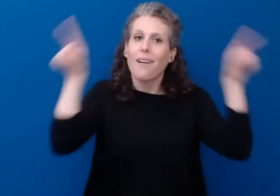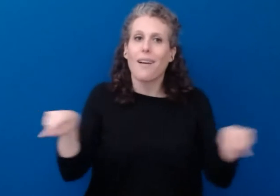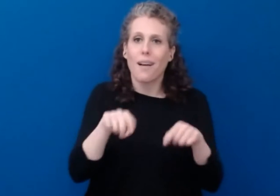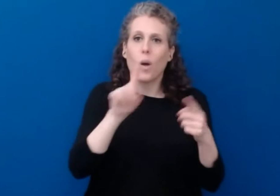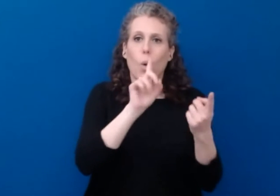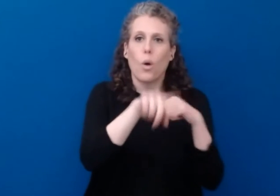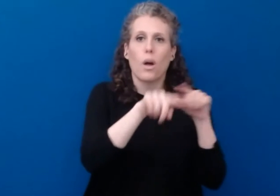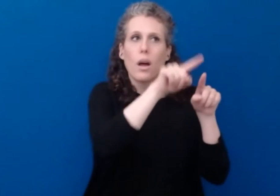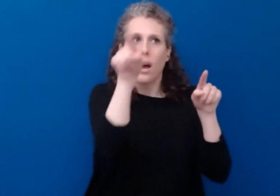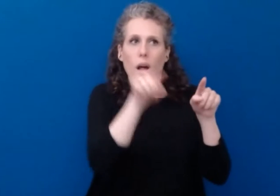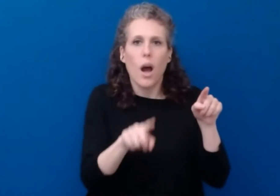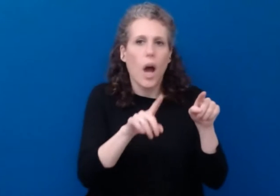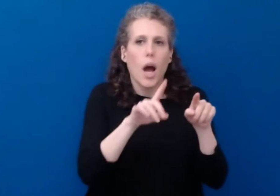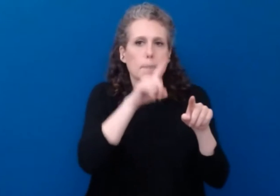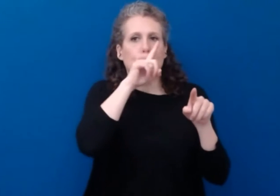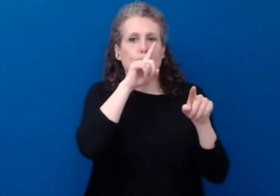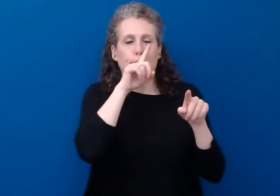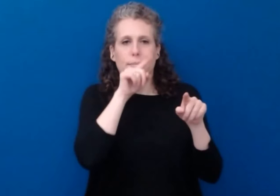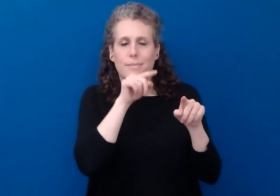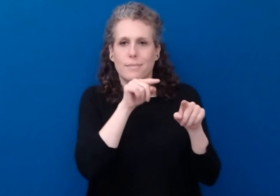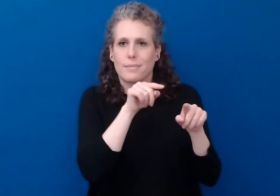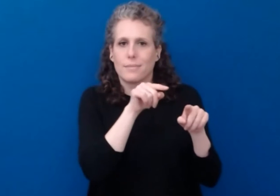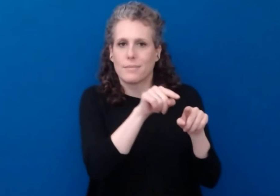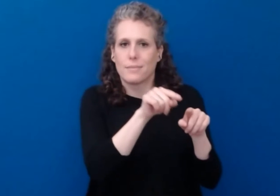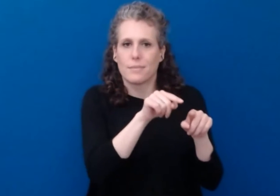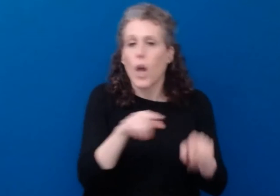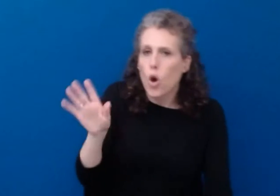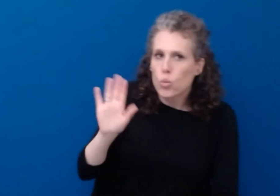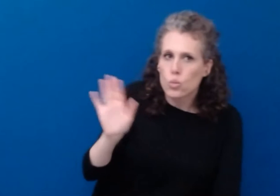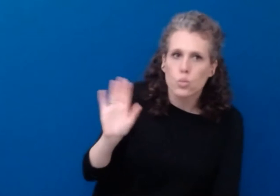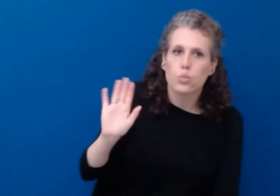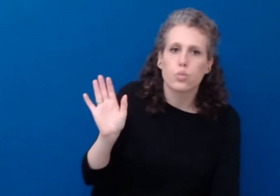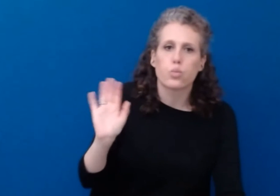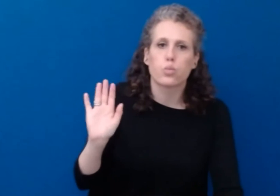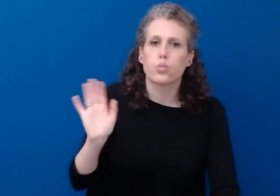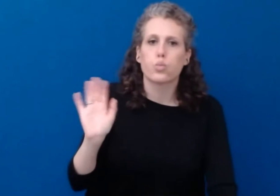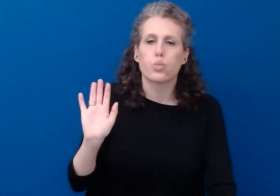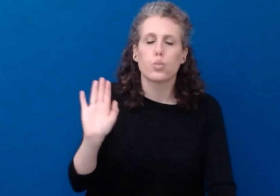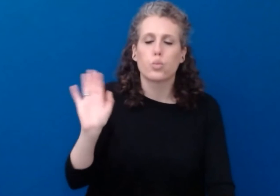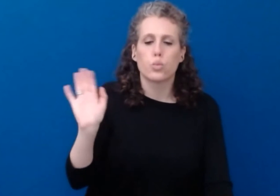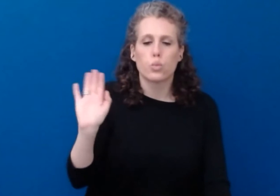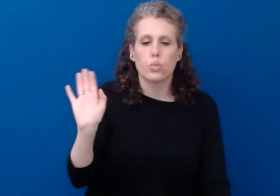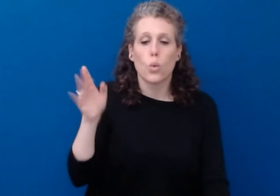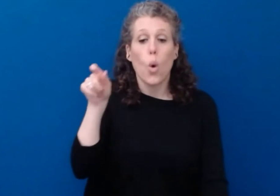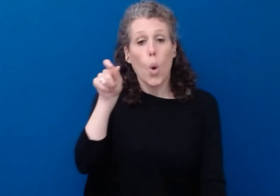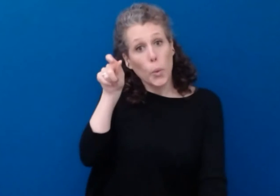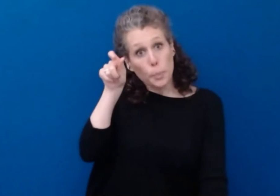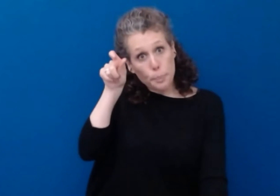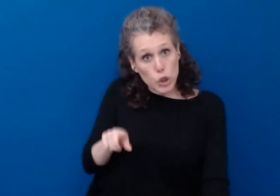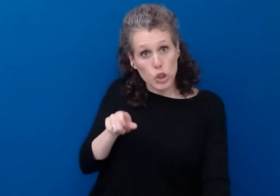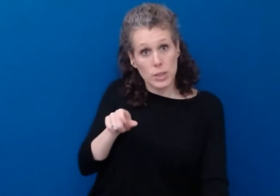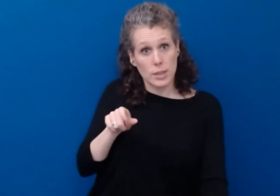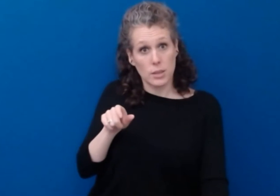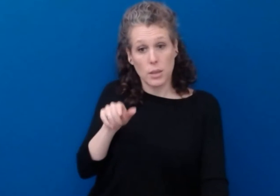owner on the delivery side, who will also be one. the person asking for